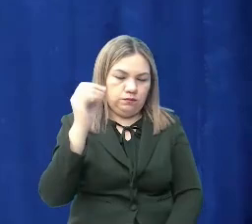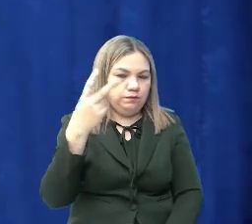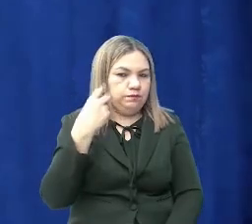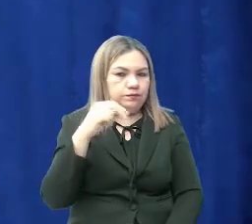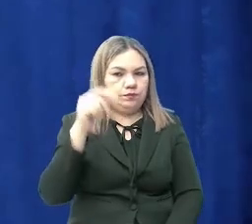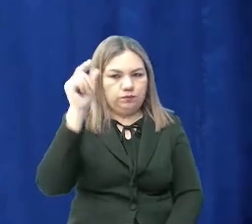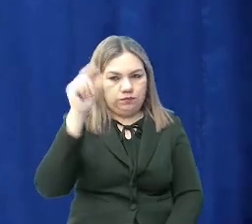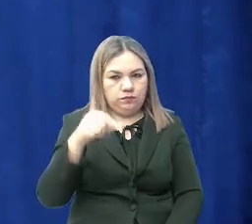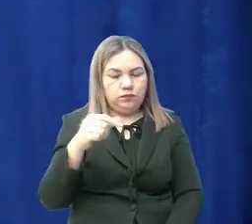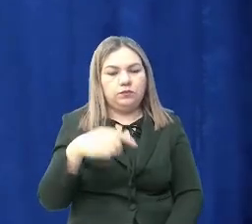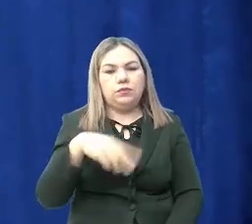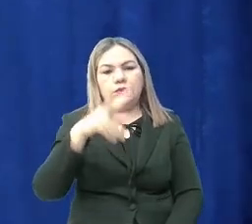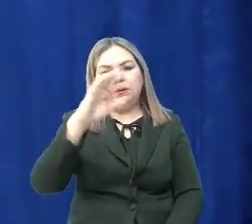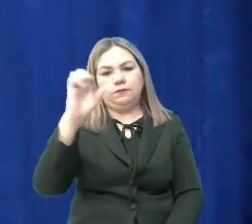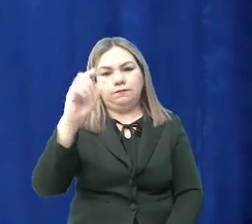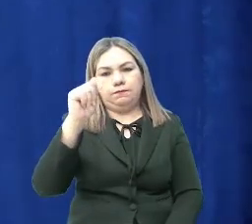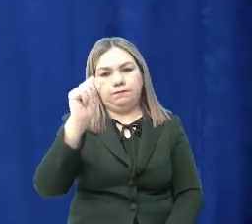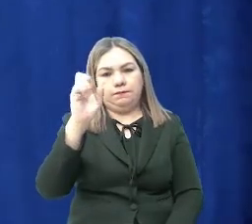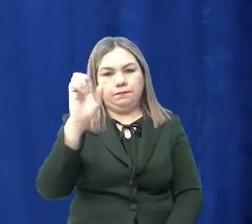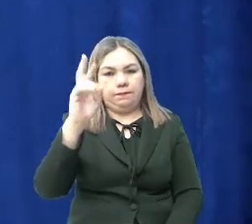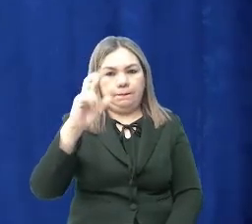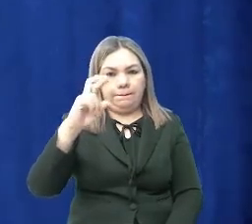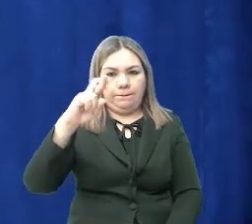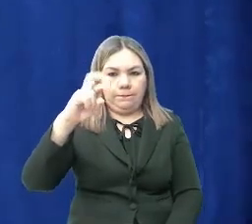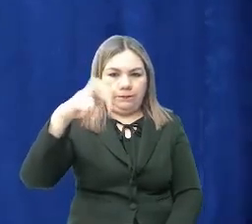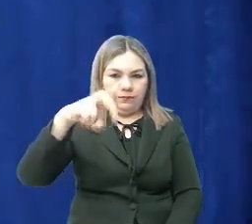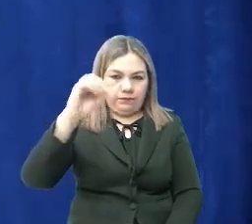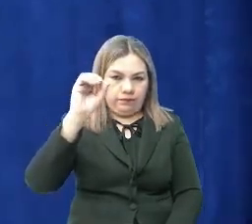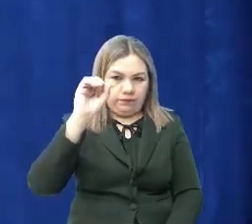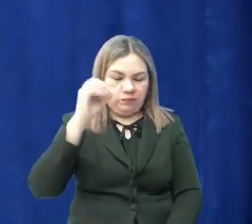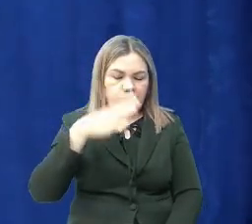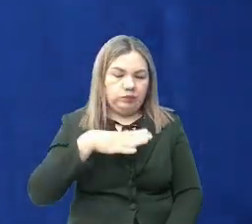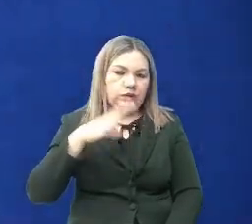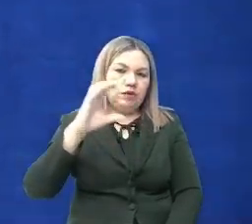not of the son of God, that's half flesh, half spiritual.